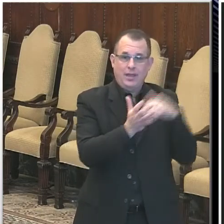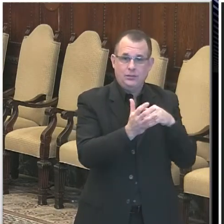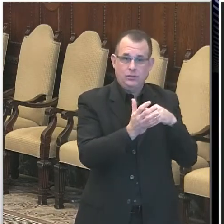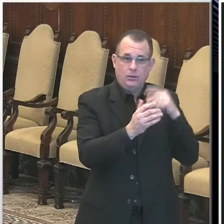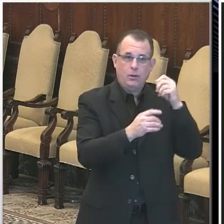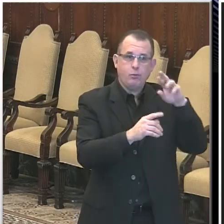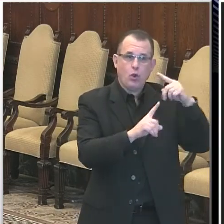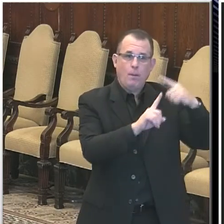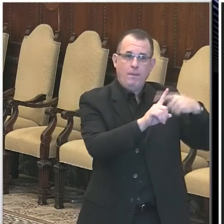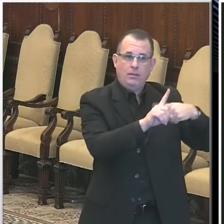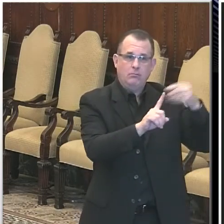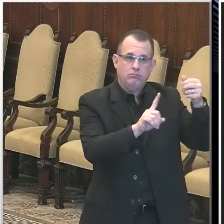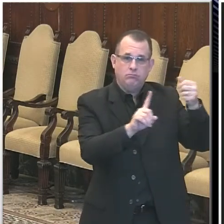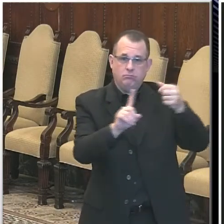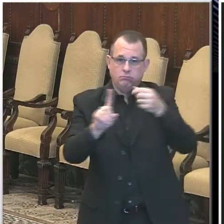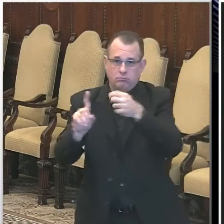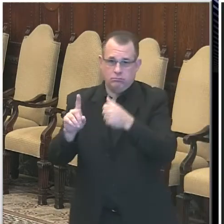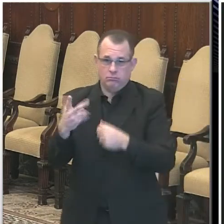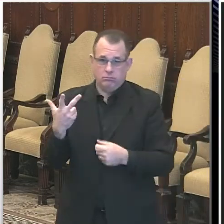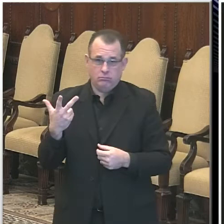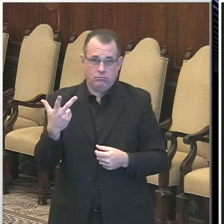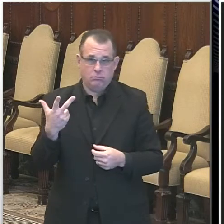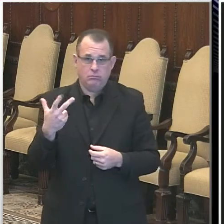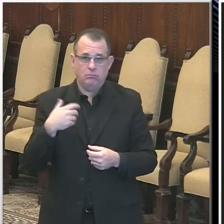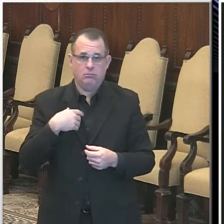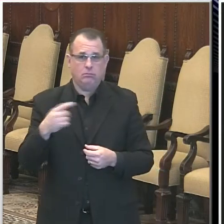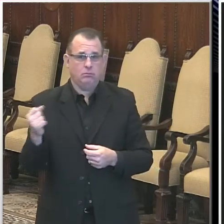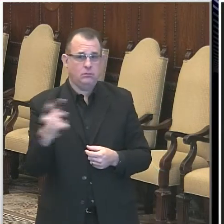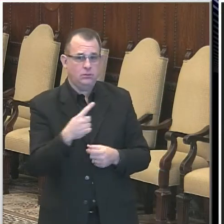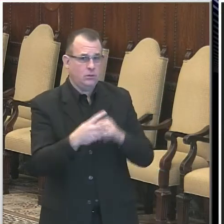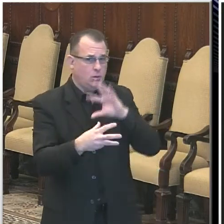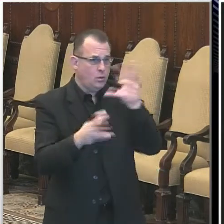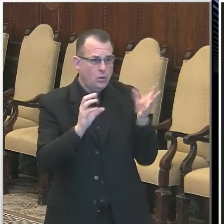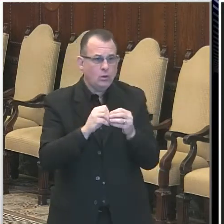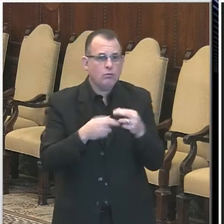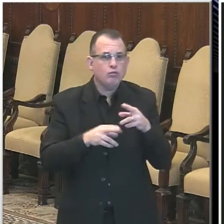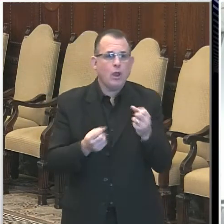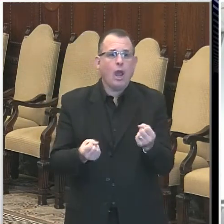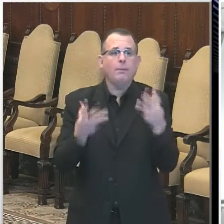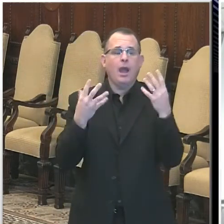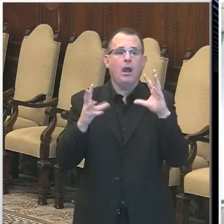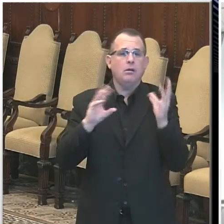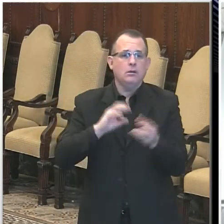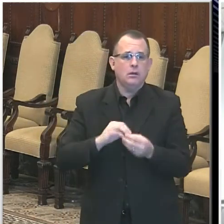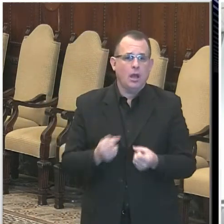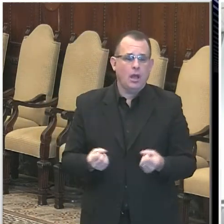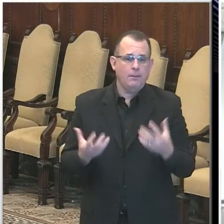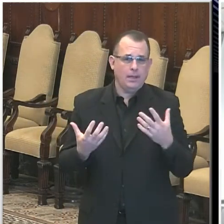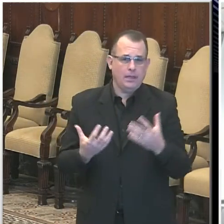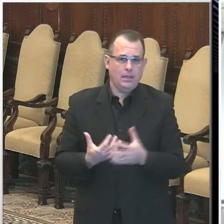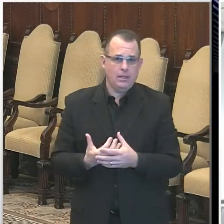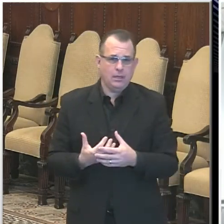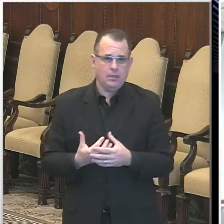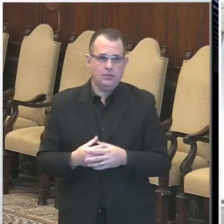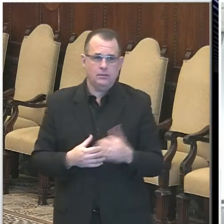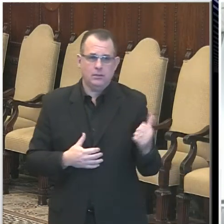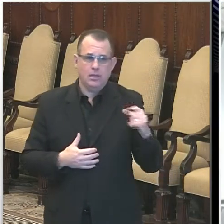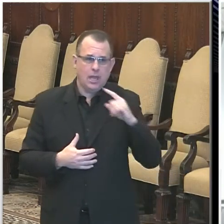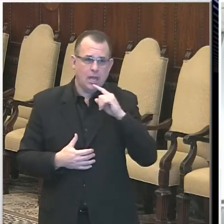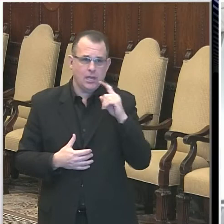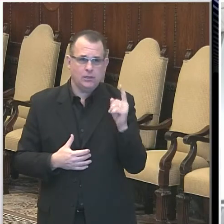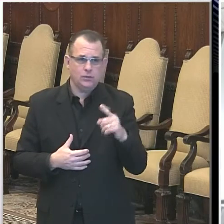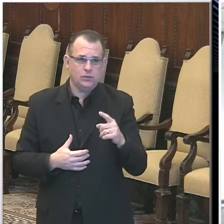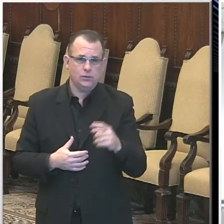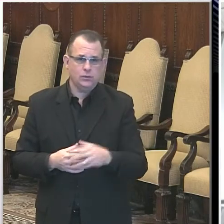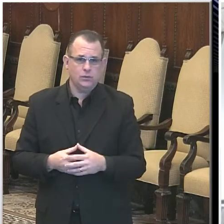total number of rooms available with all three of them? So again, I haven't added them